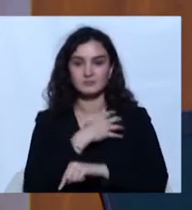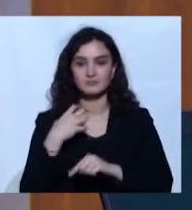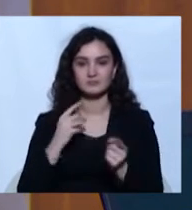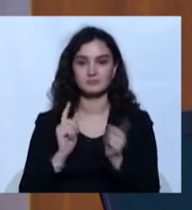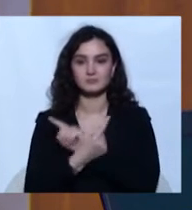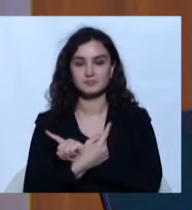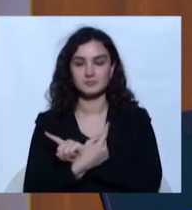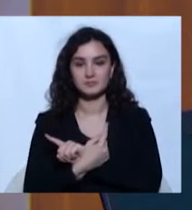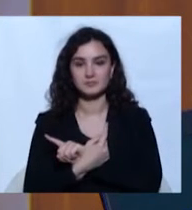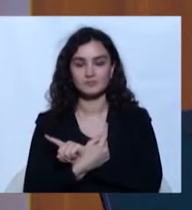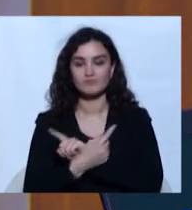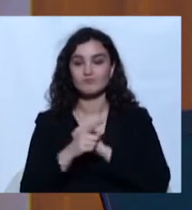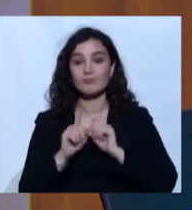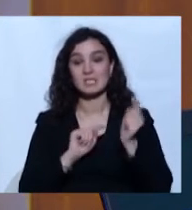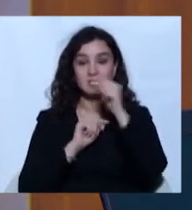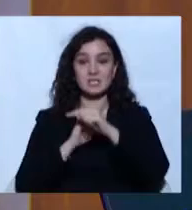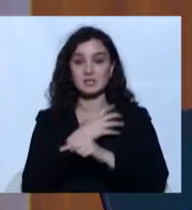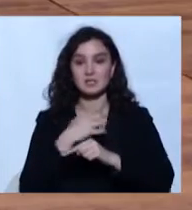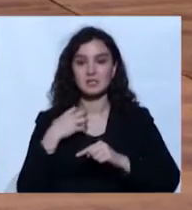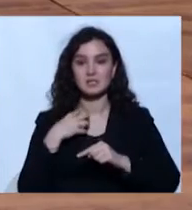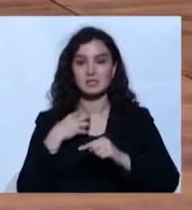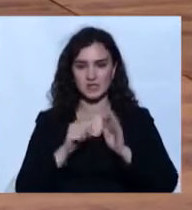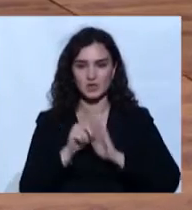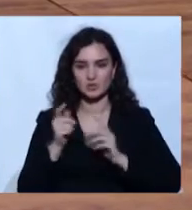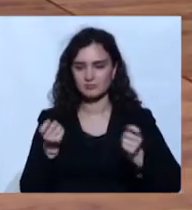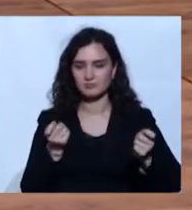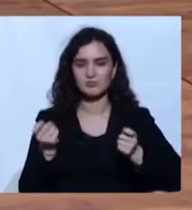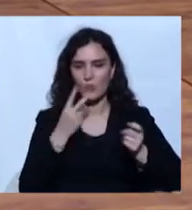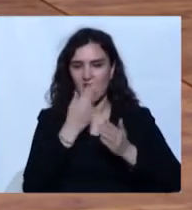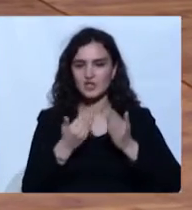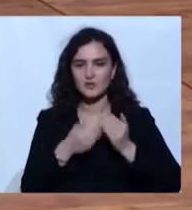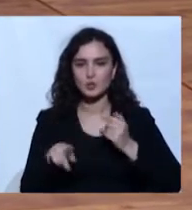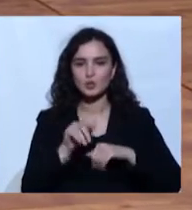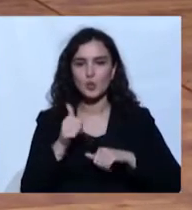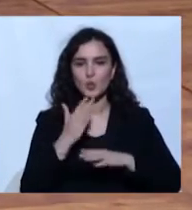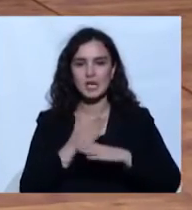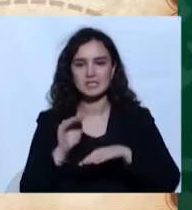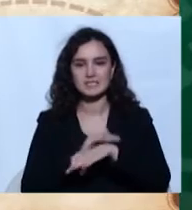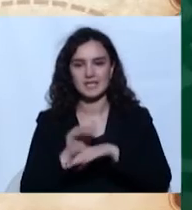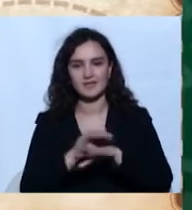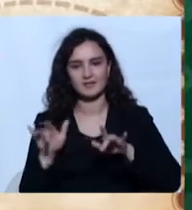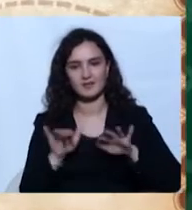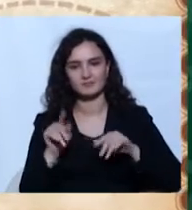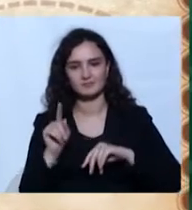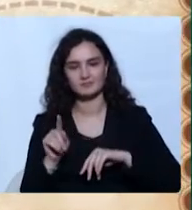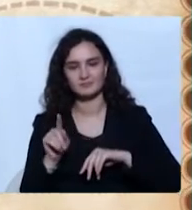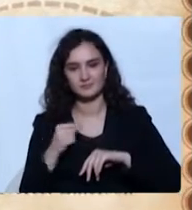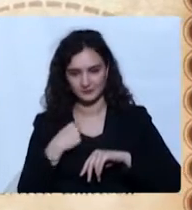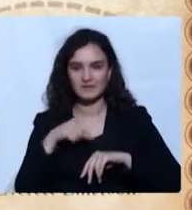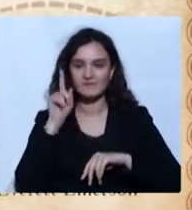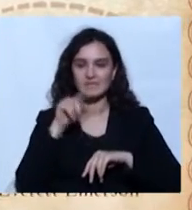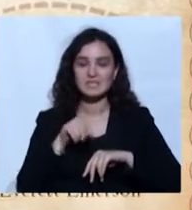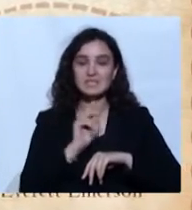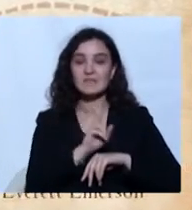and try and show mercy to all. Yes, that is great. Now that we know